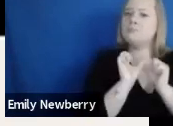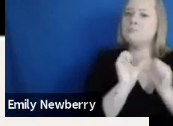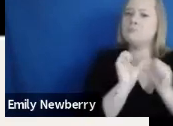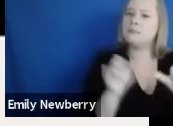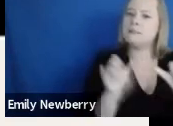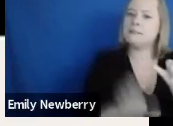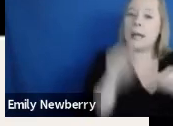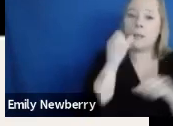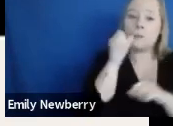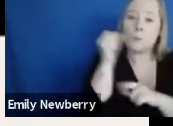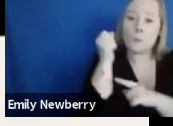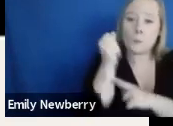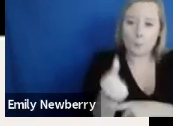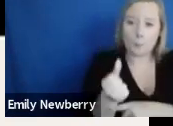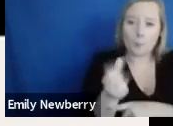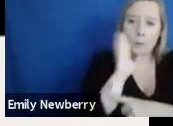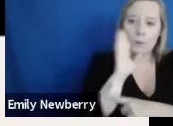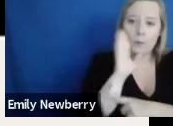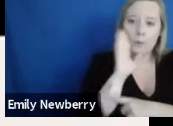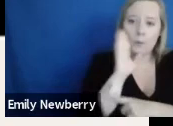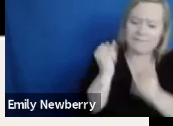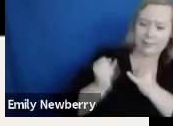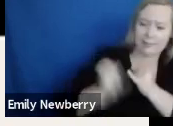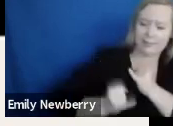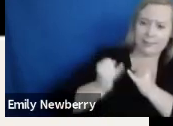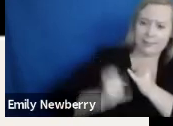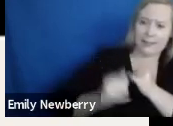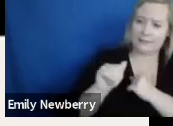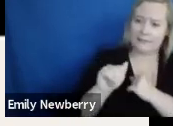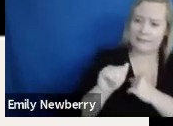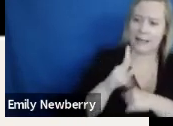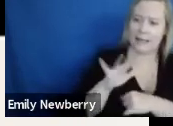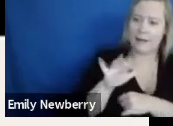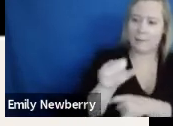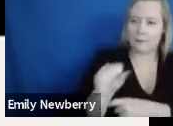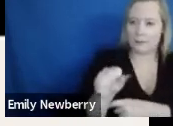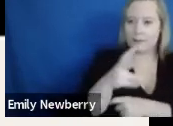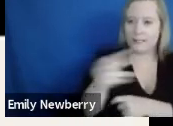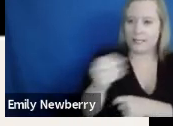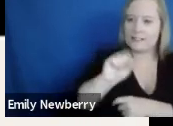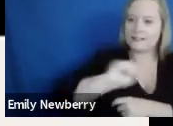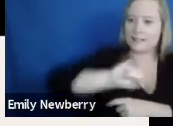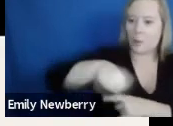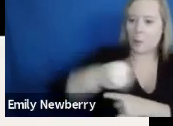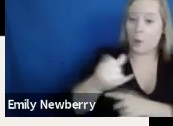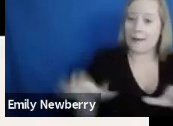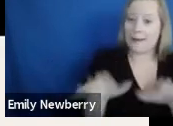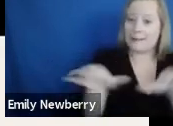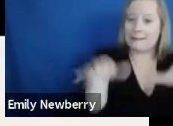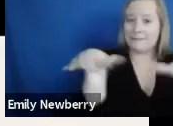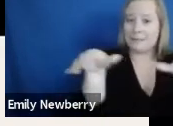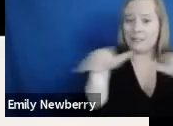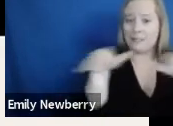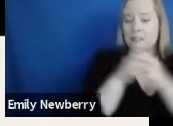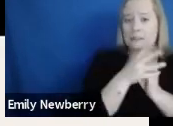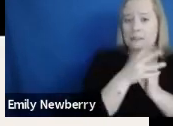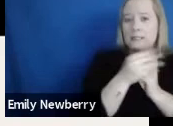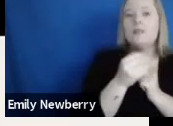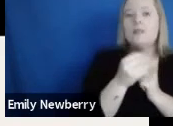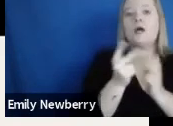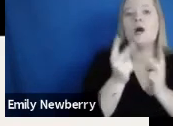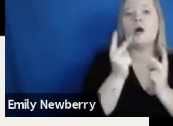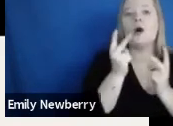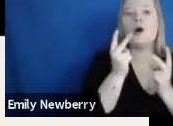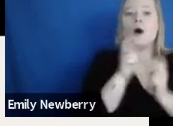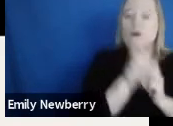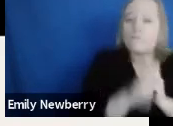we'll have the last of our Animus and San Juan Watersheds Week activities with a virtual community teach-in. They'll